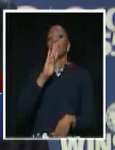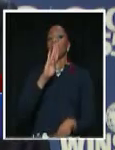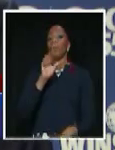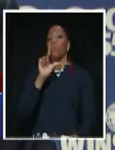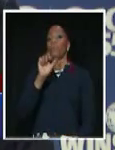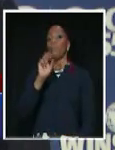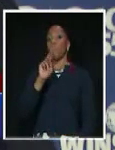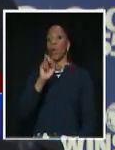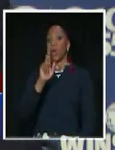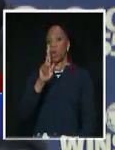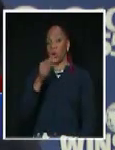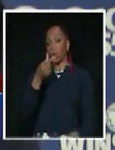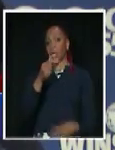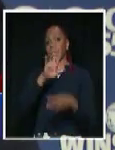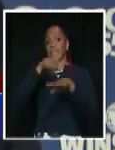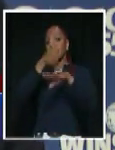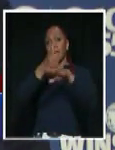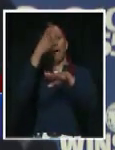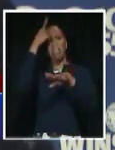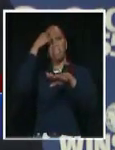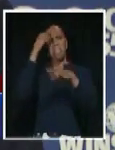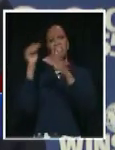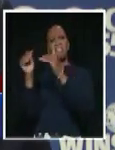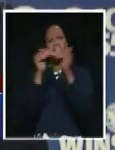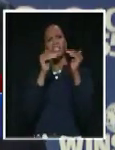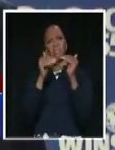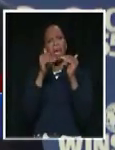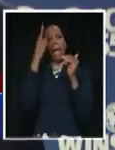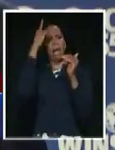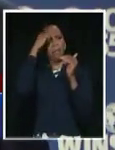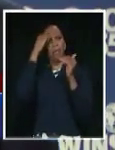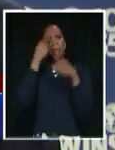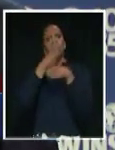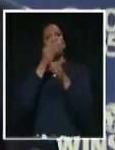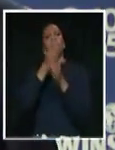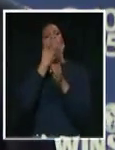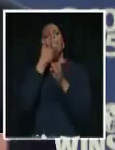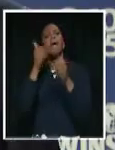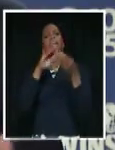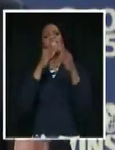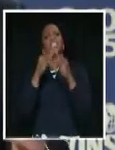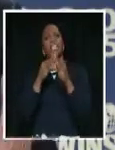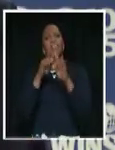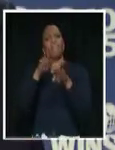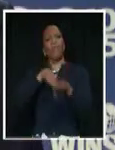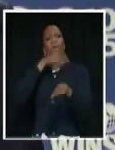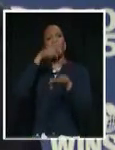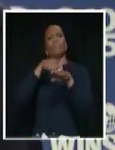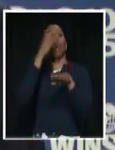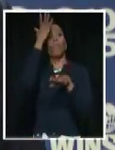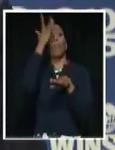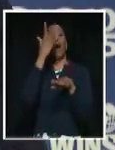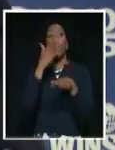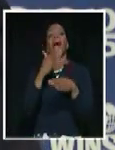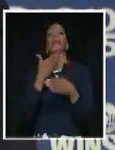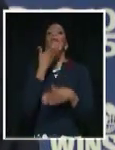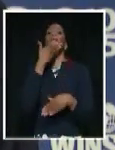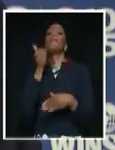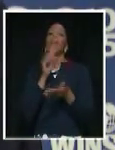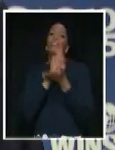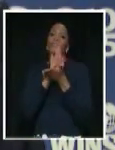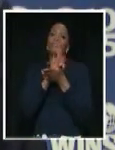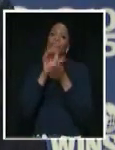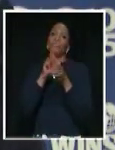think it's fair. In fact, I think it'll make it a better city for everyone, including the wealthy, over the long term, because we'll have a better school system. We'll have a